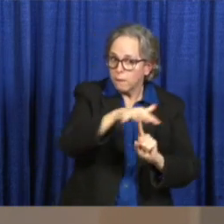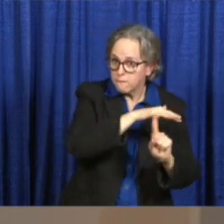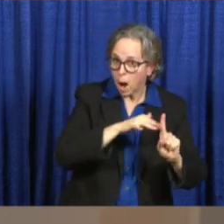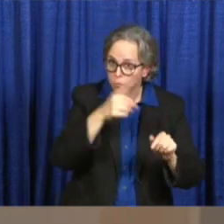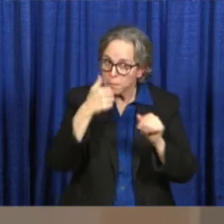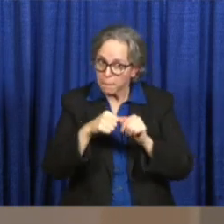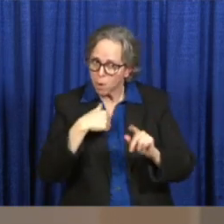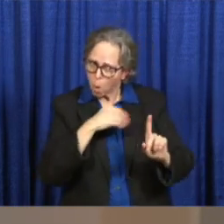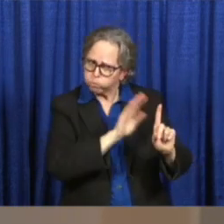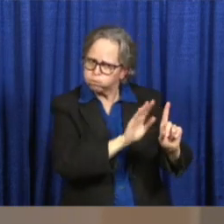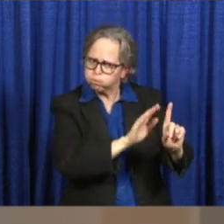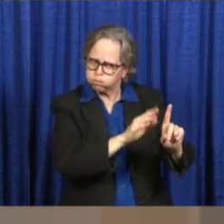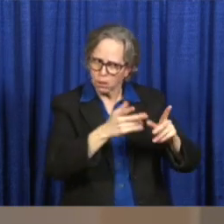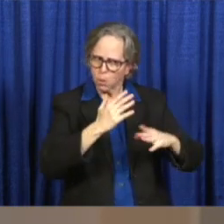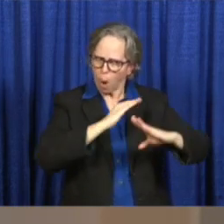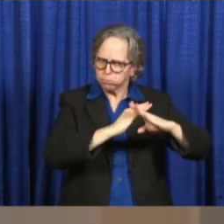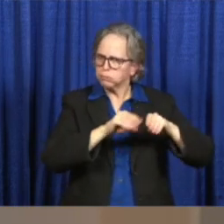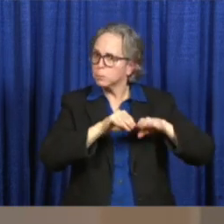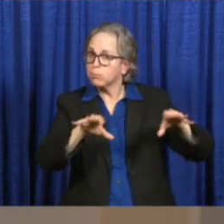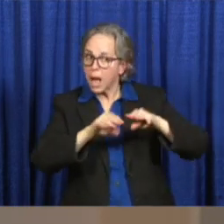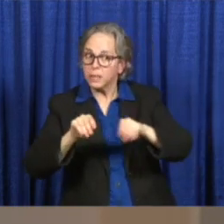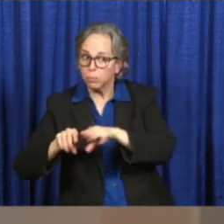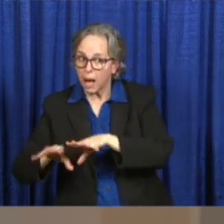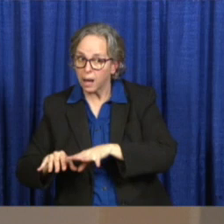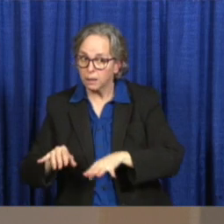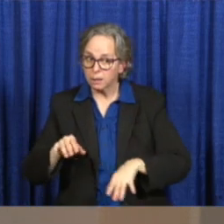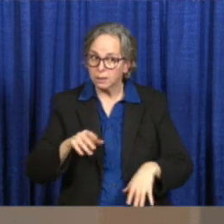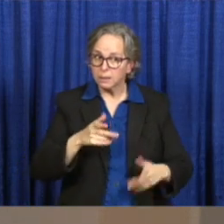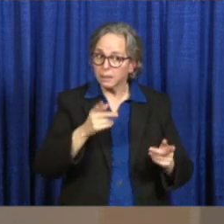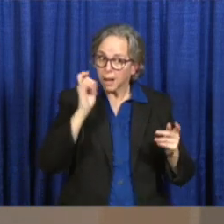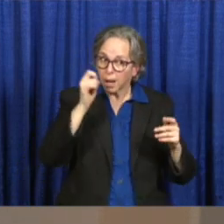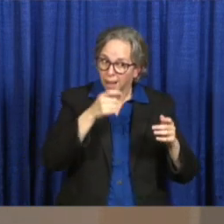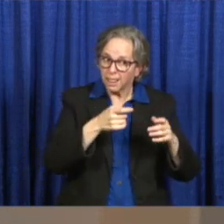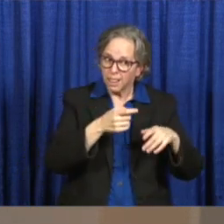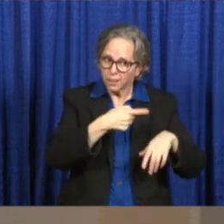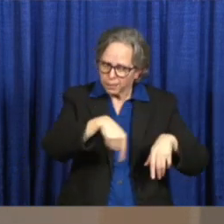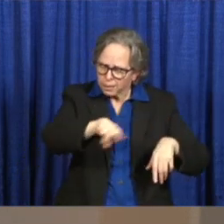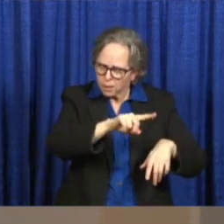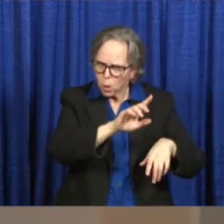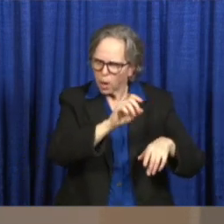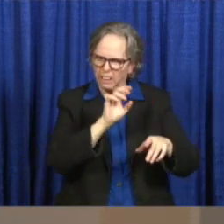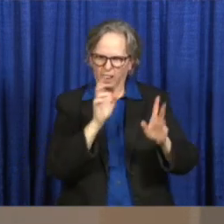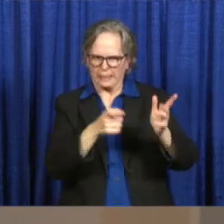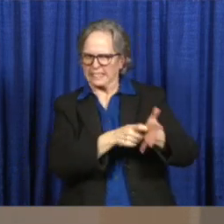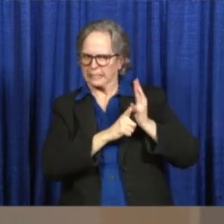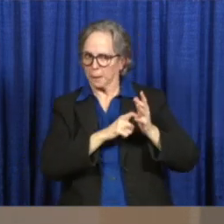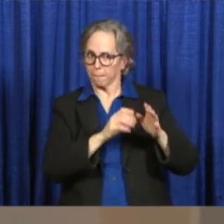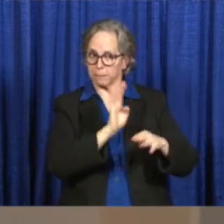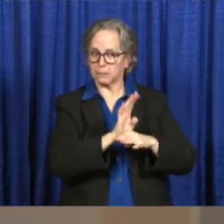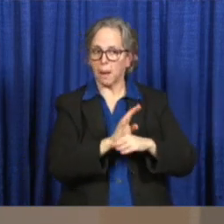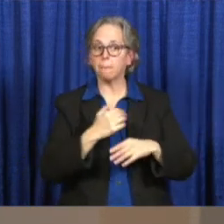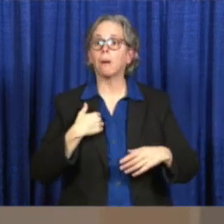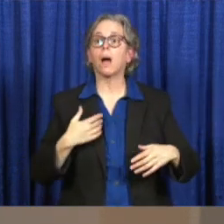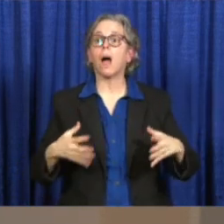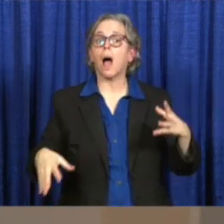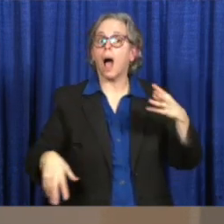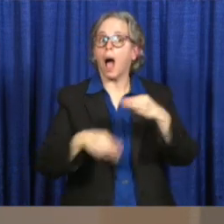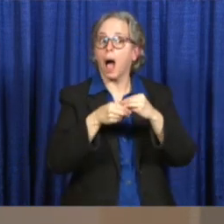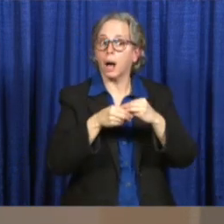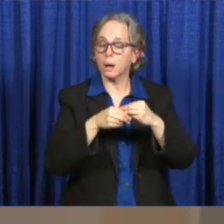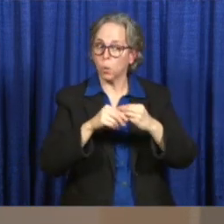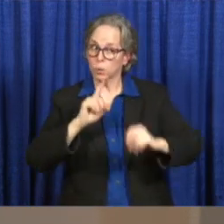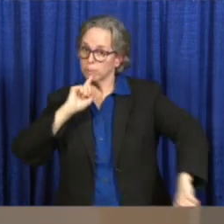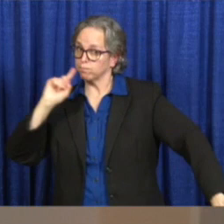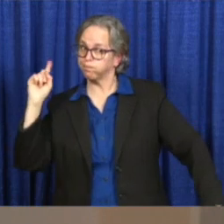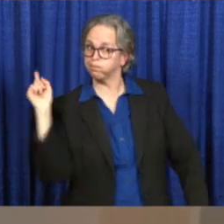on even in our essential businesses. And we've asked them to follow this. We've not asked them, we've ordered them through the governor or through